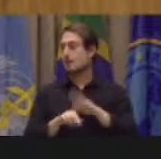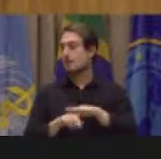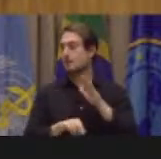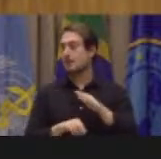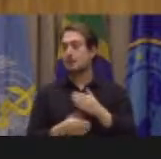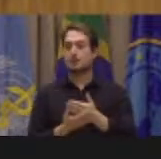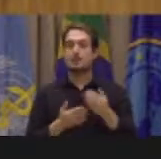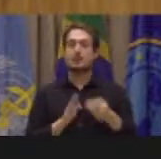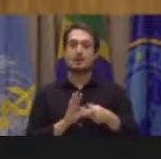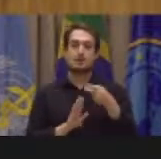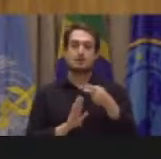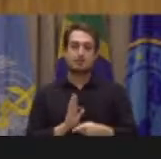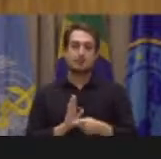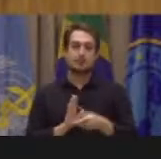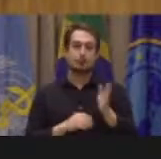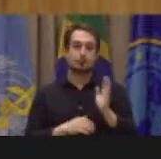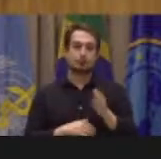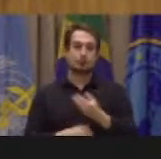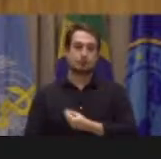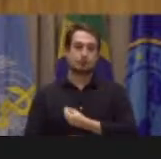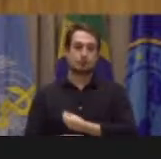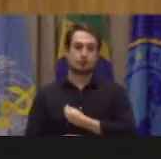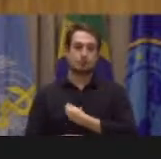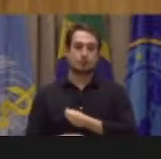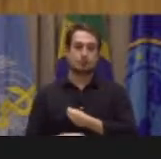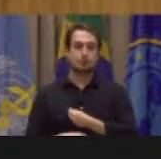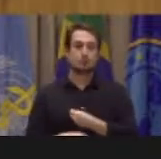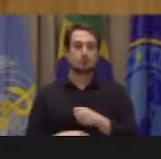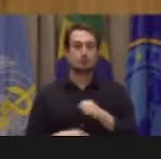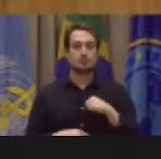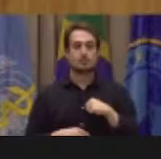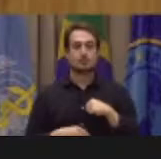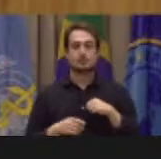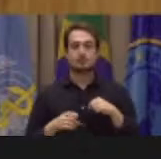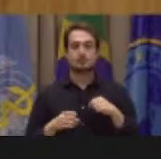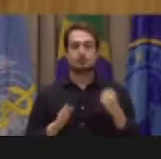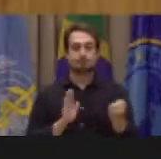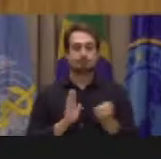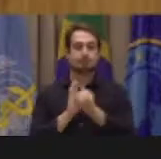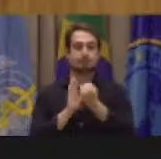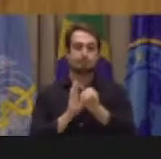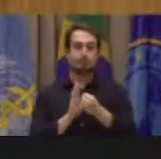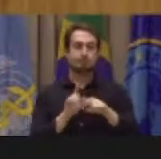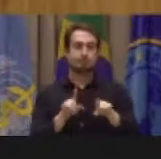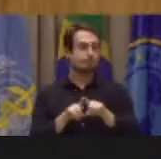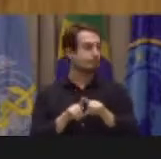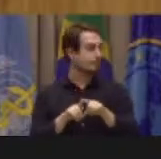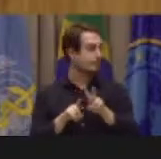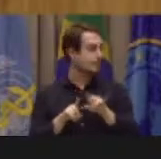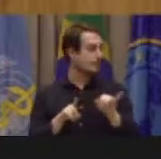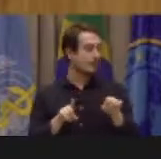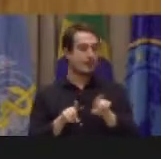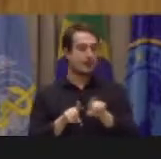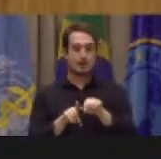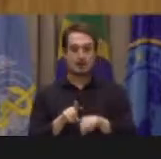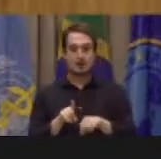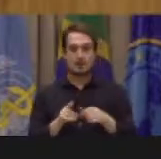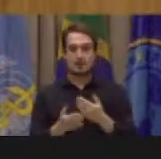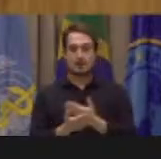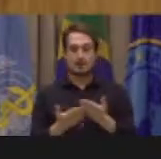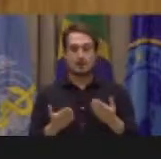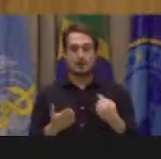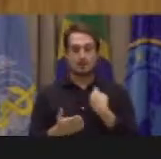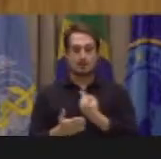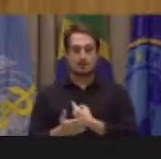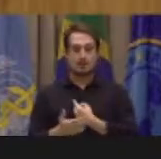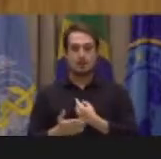country is huge, so this project is above all a breakthrough.